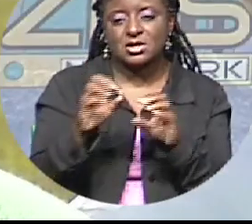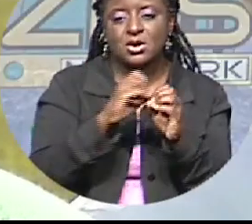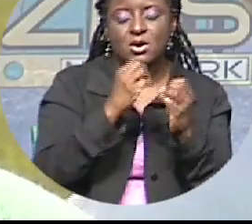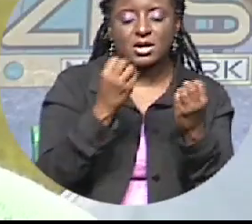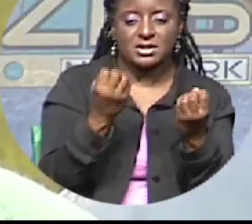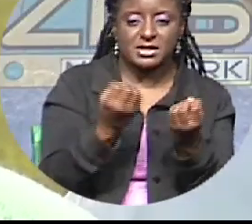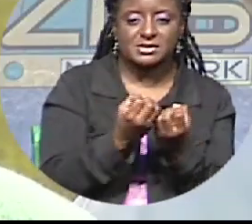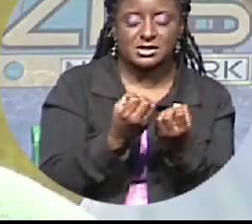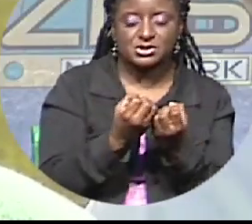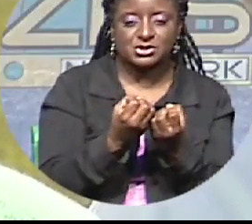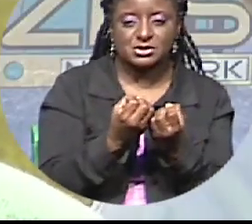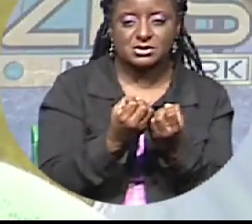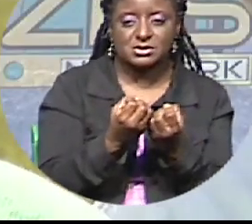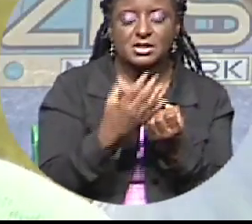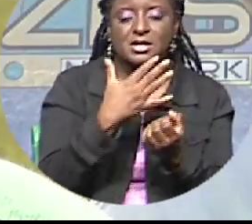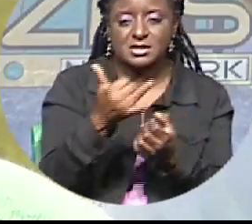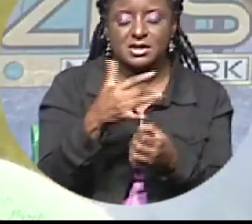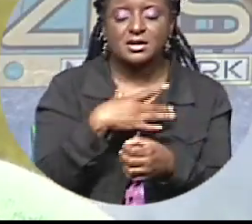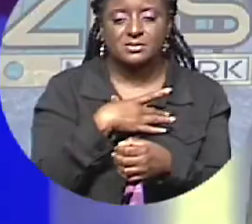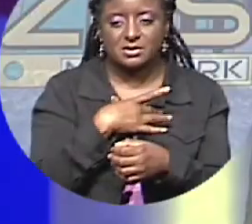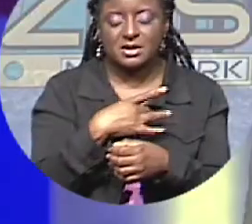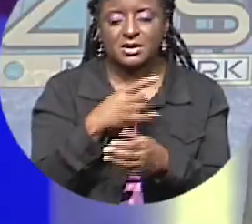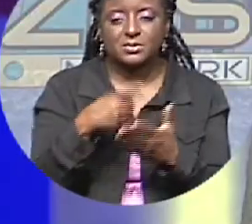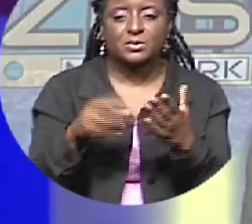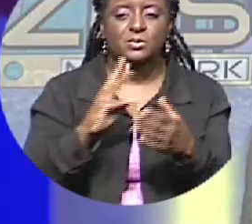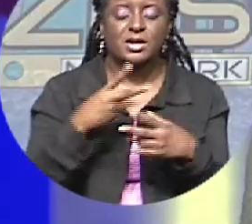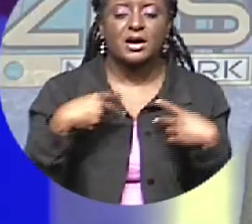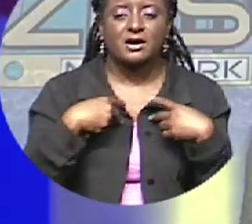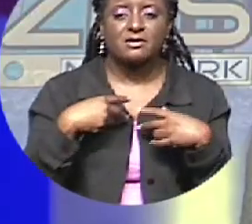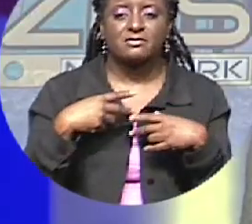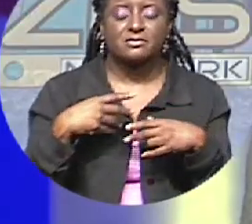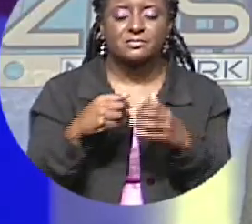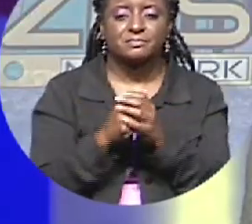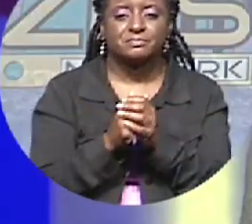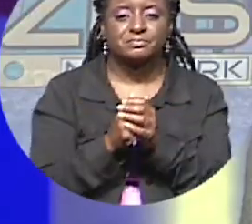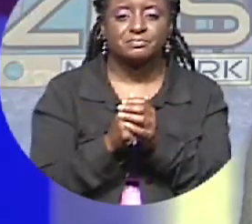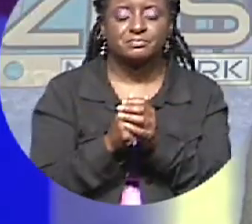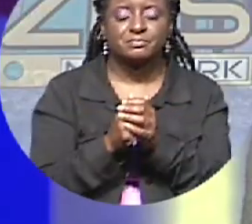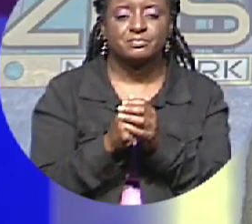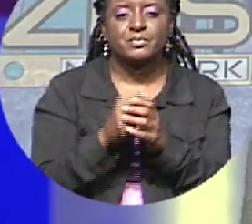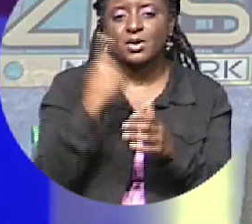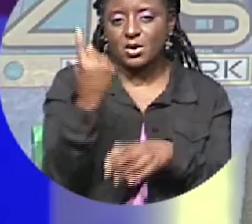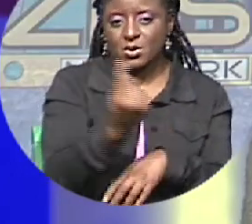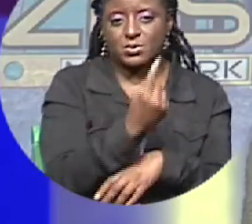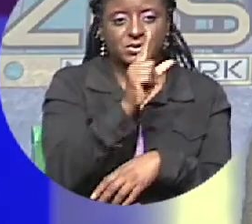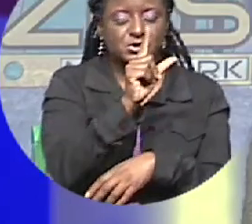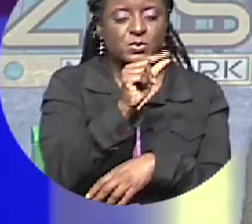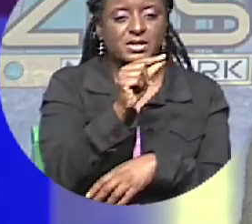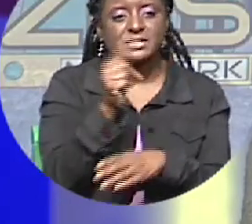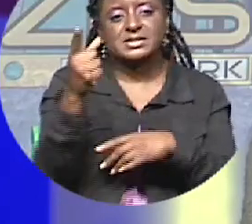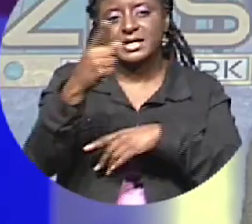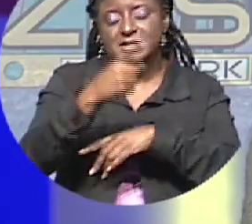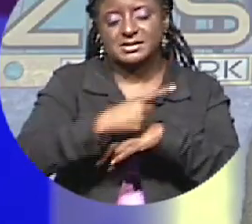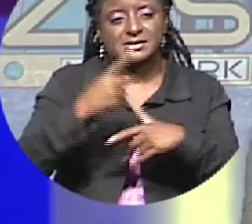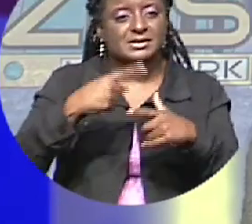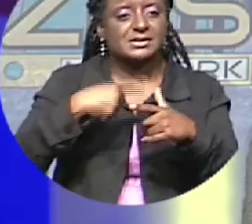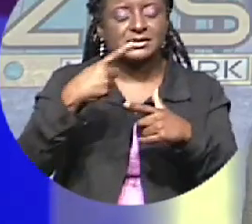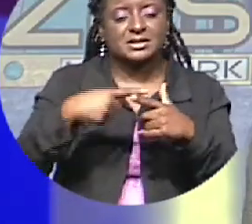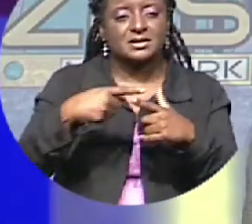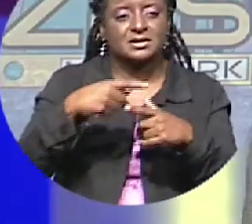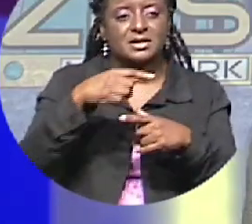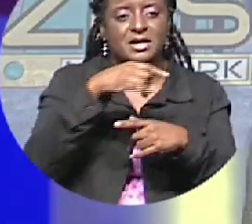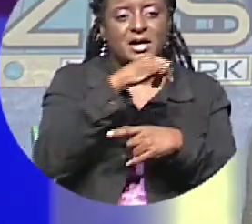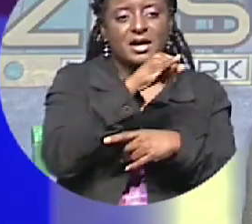with what we have, because the standard will be of their standard. There are only 20 days to go now until the start of the IAAF